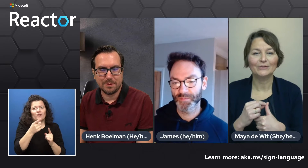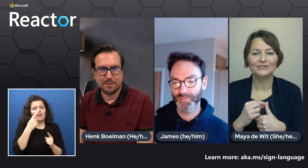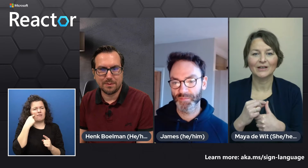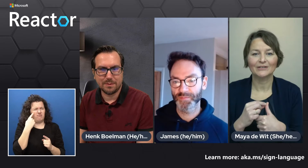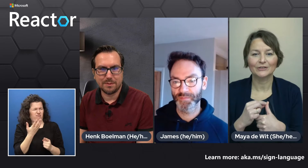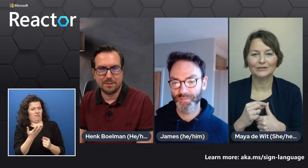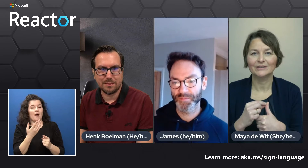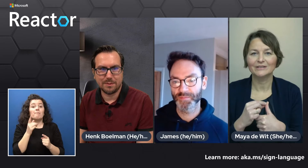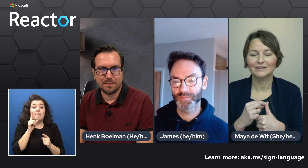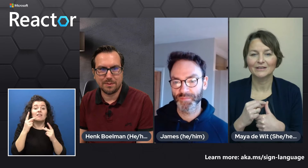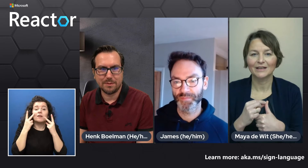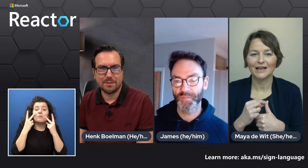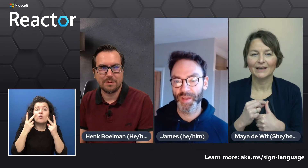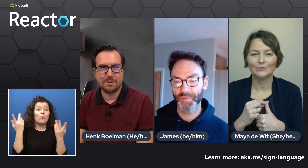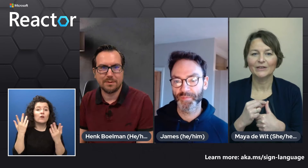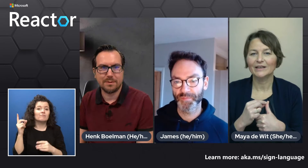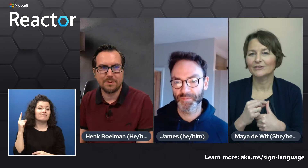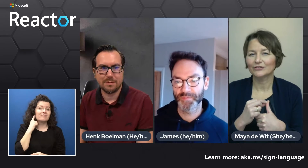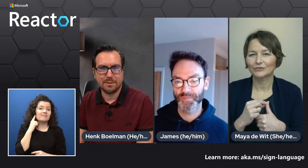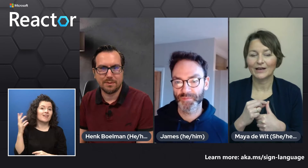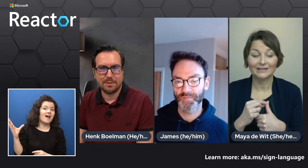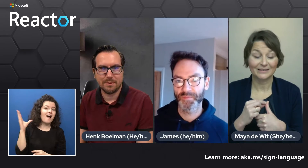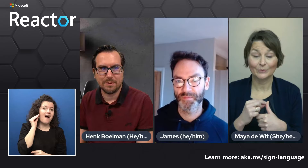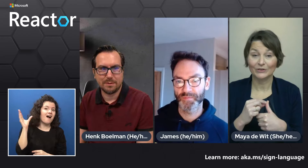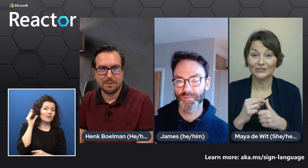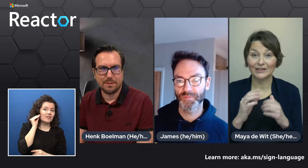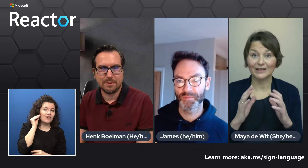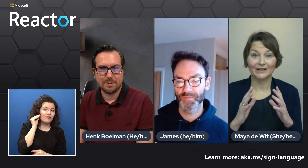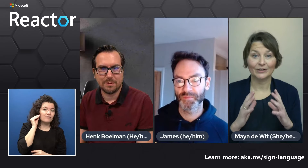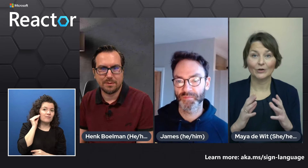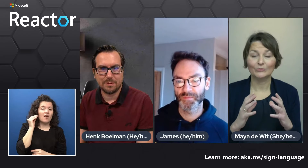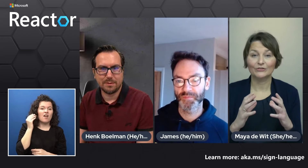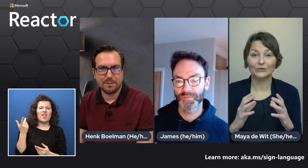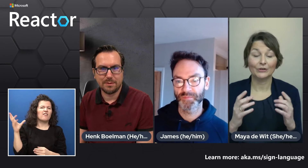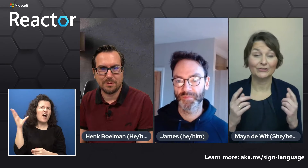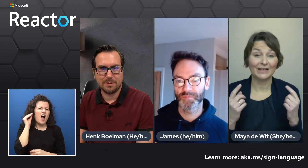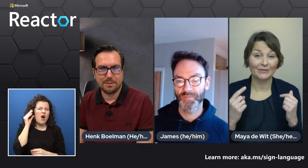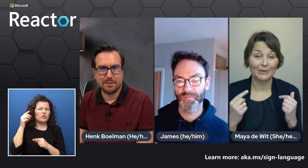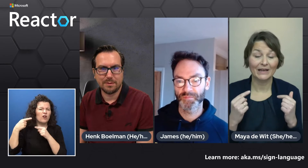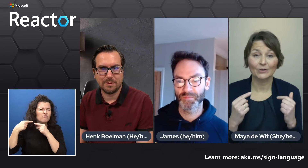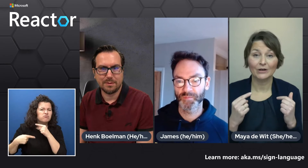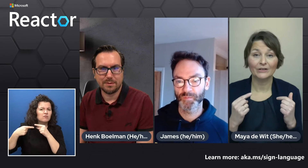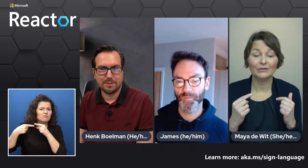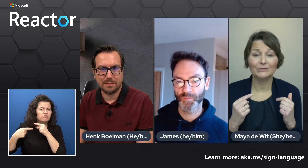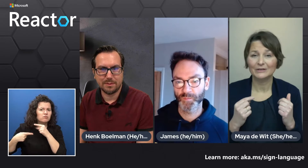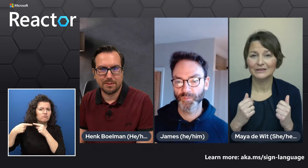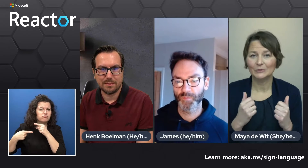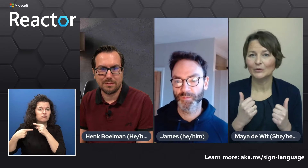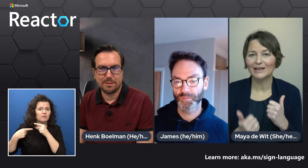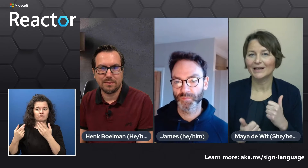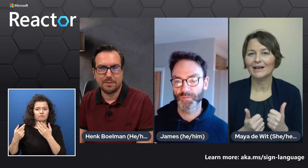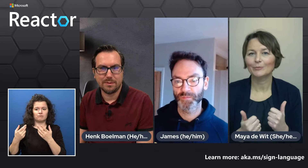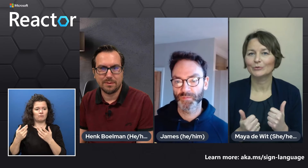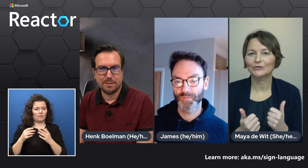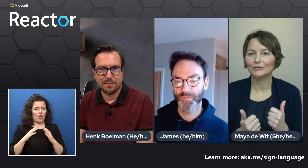audio is not good and we get distracted and we're sitting in our home studios and have bad audio,